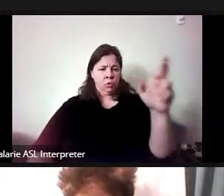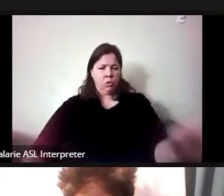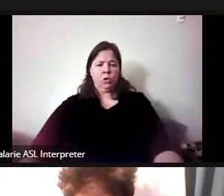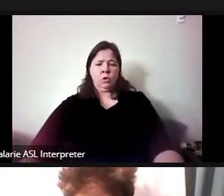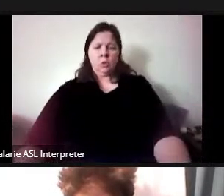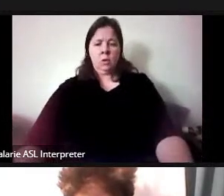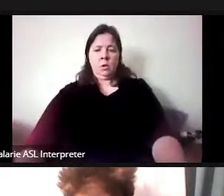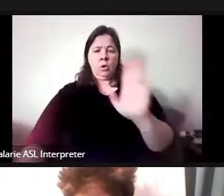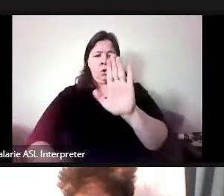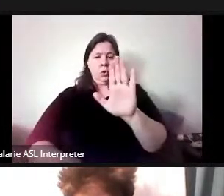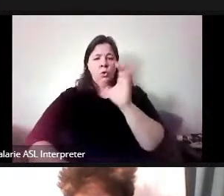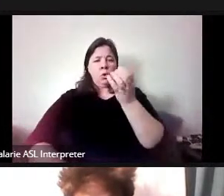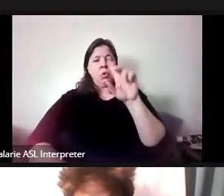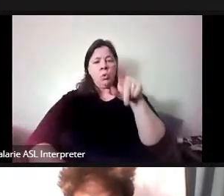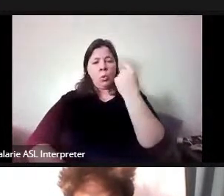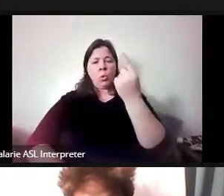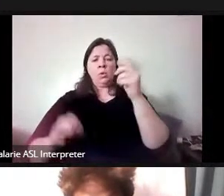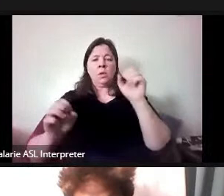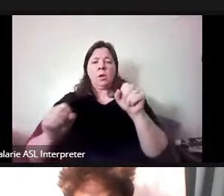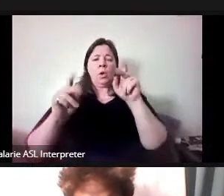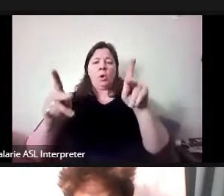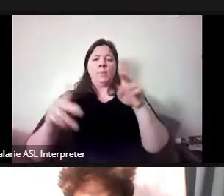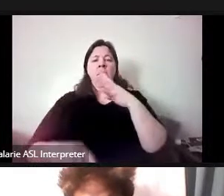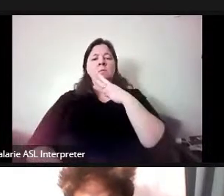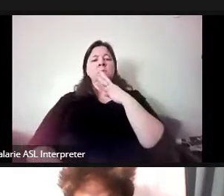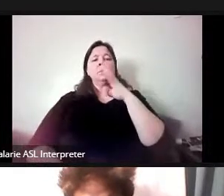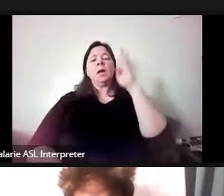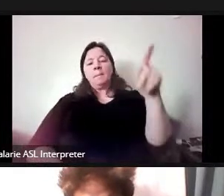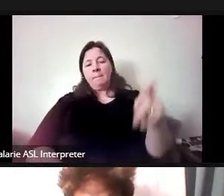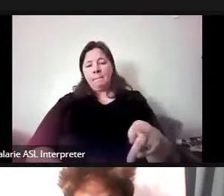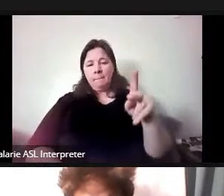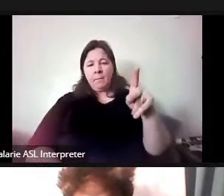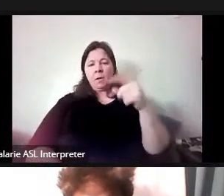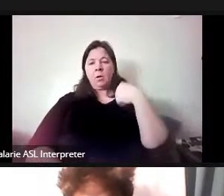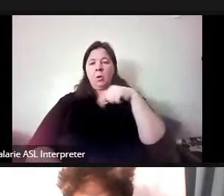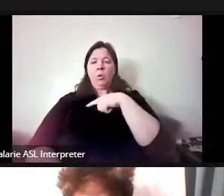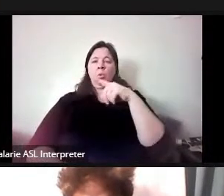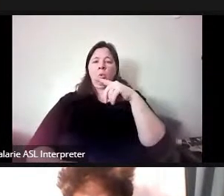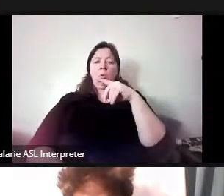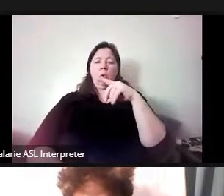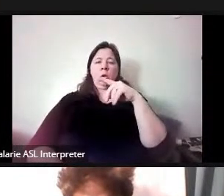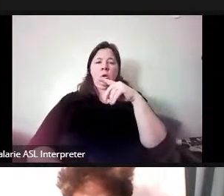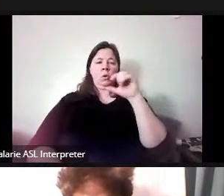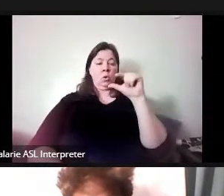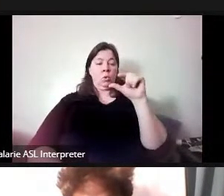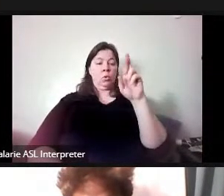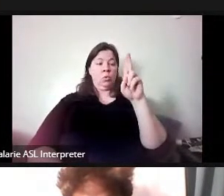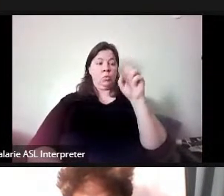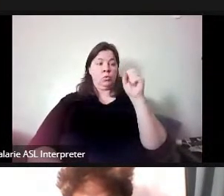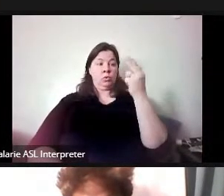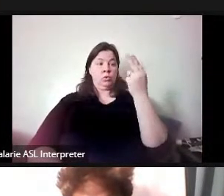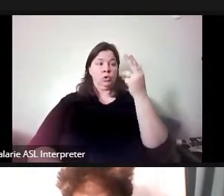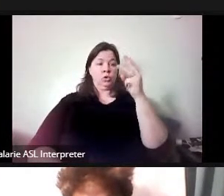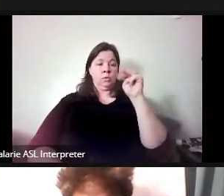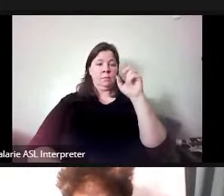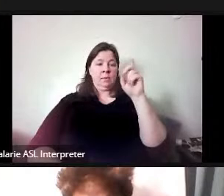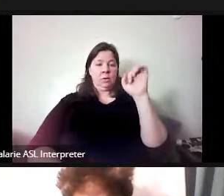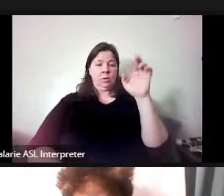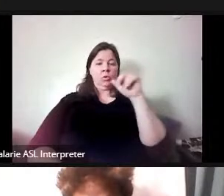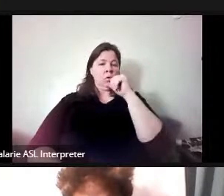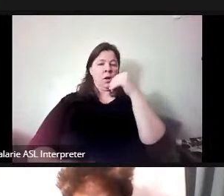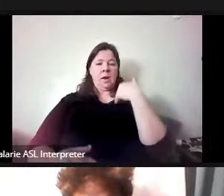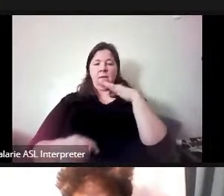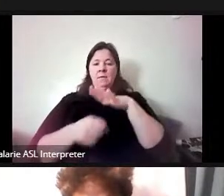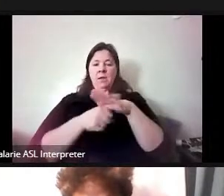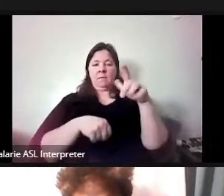to speak up. I know that we're an hour in. Once GURSMINDER gets on board, we might not have enough time at the end of it. So